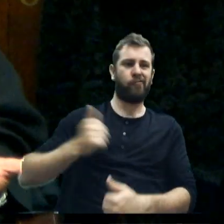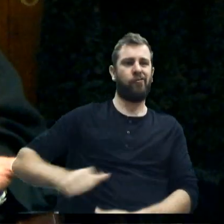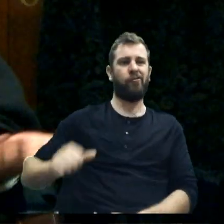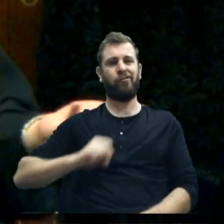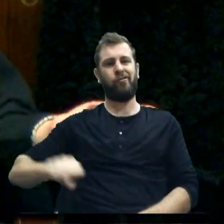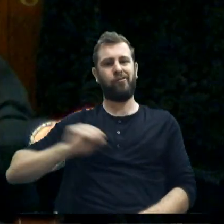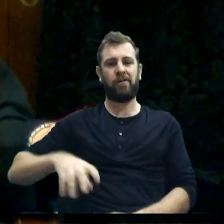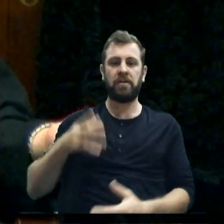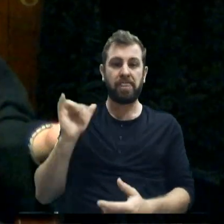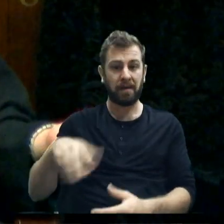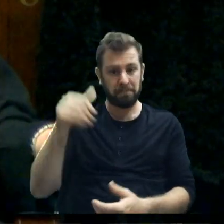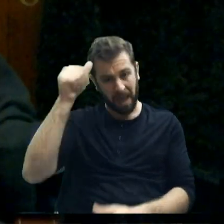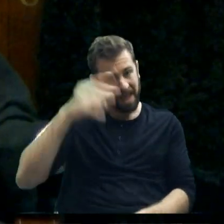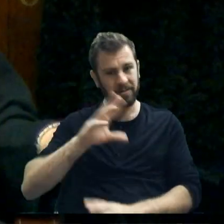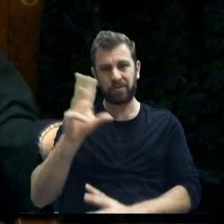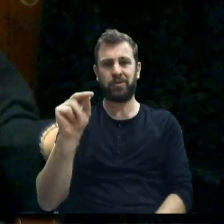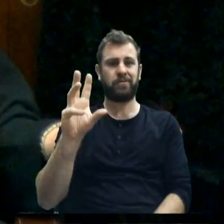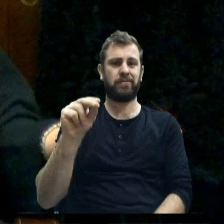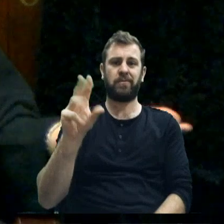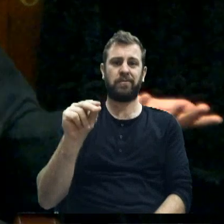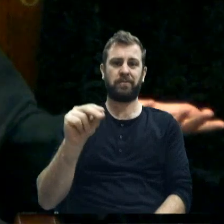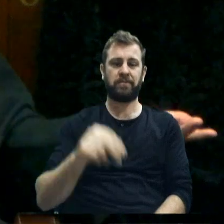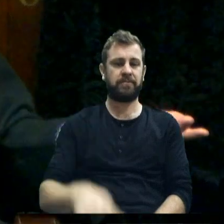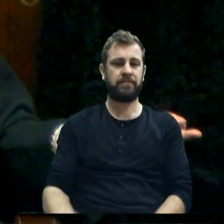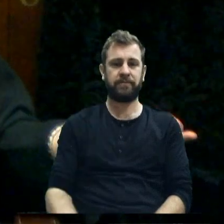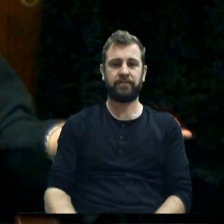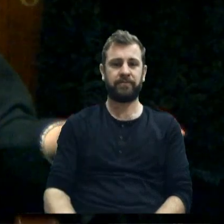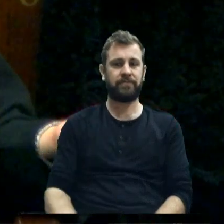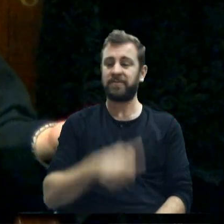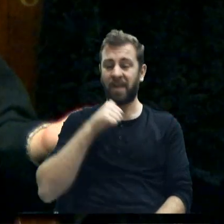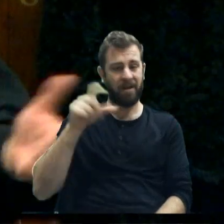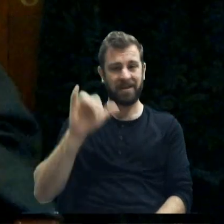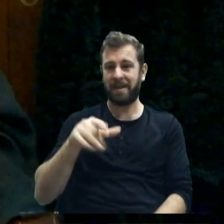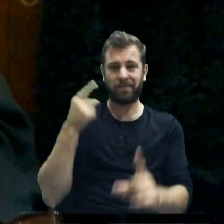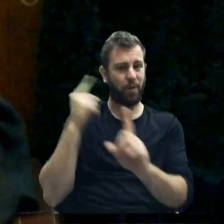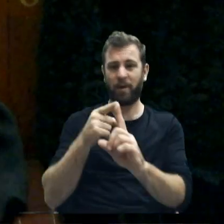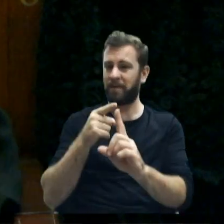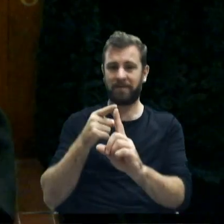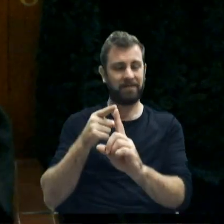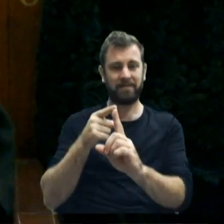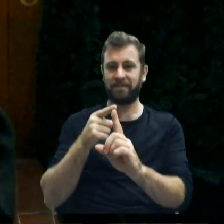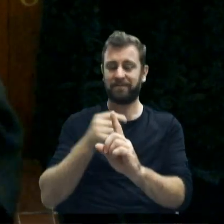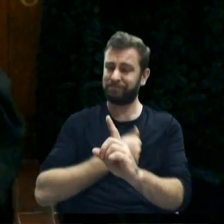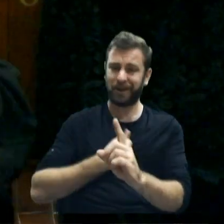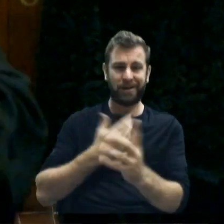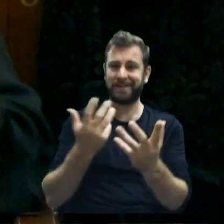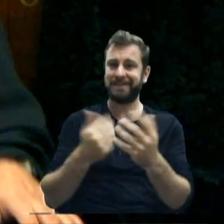It's not. I'm sorry.